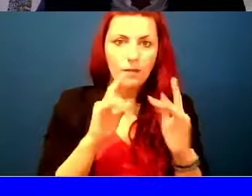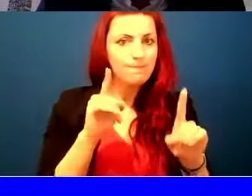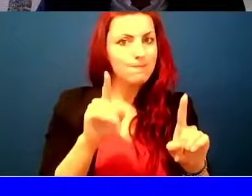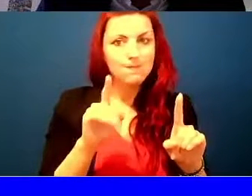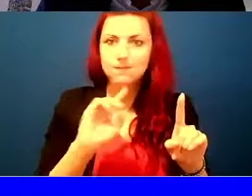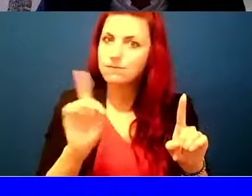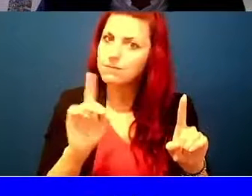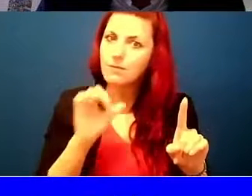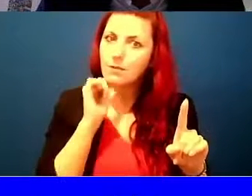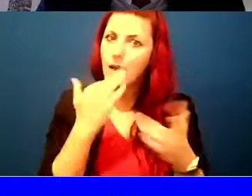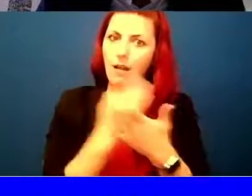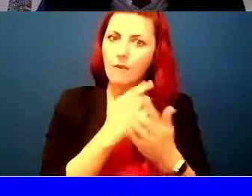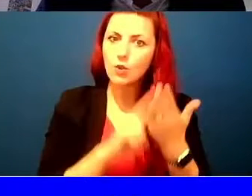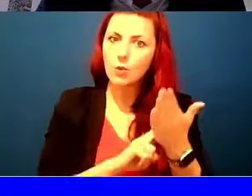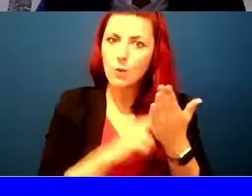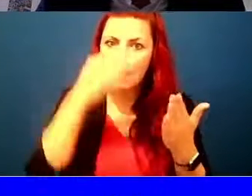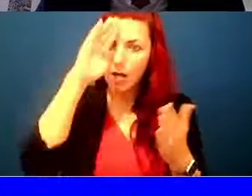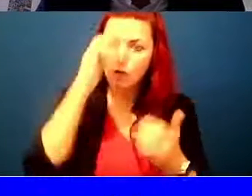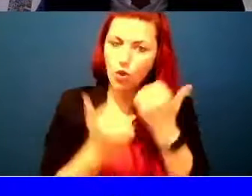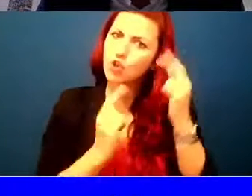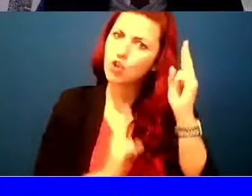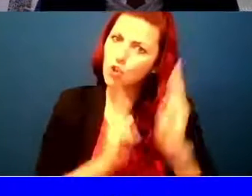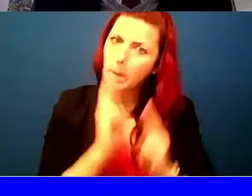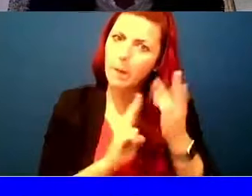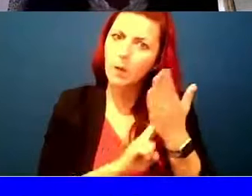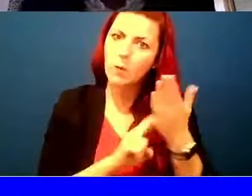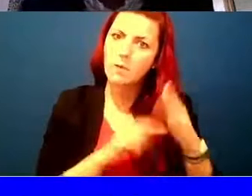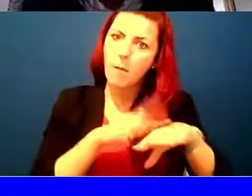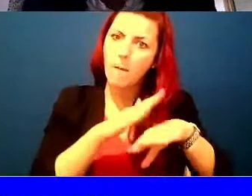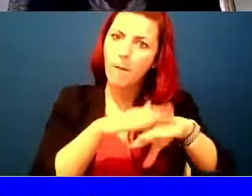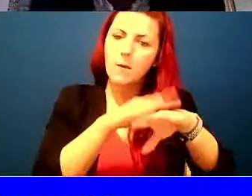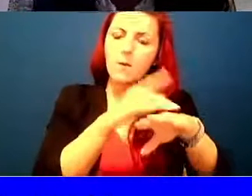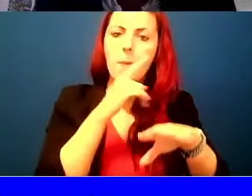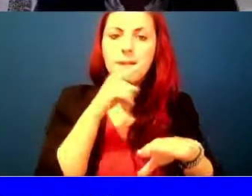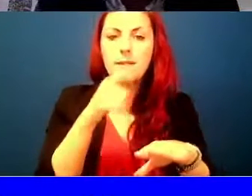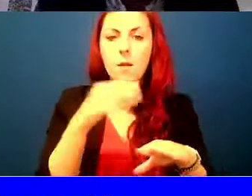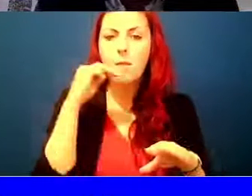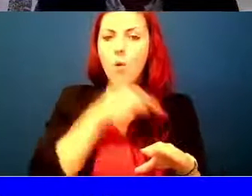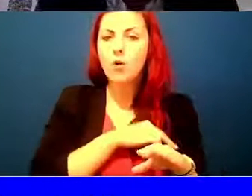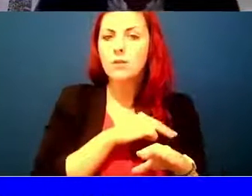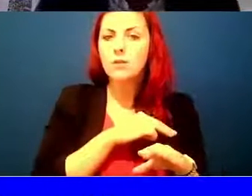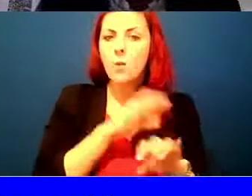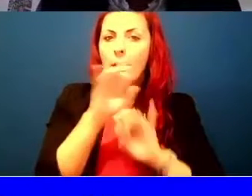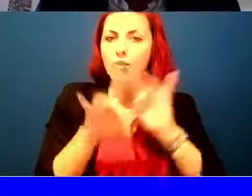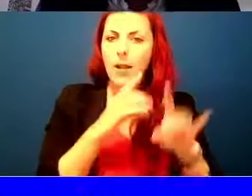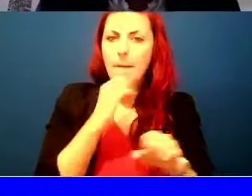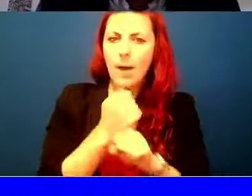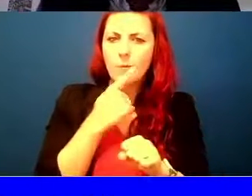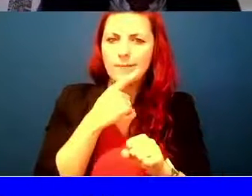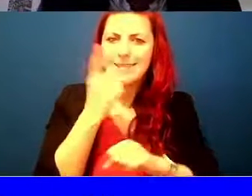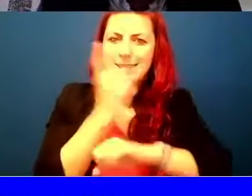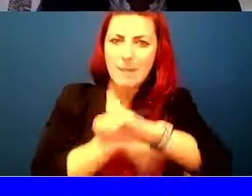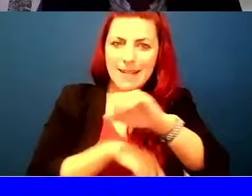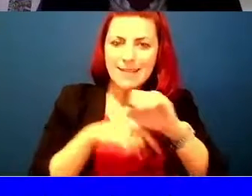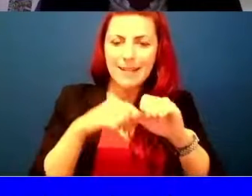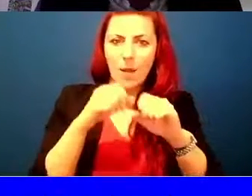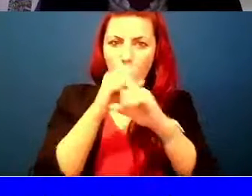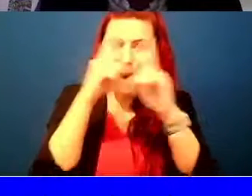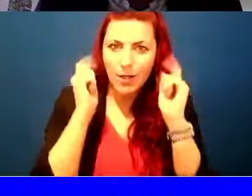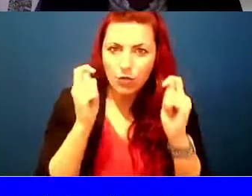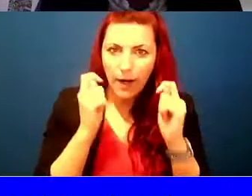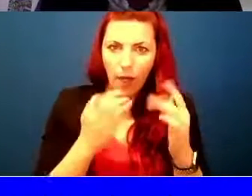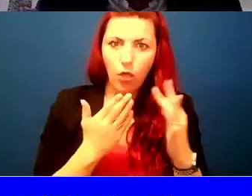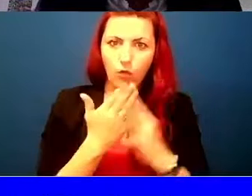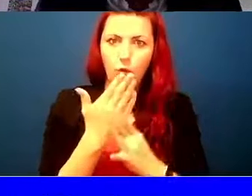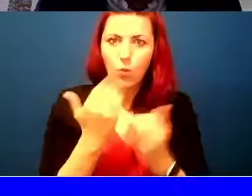rarely used in Irish courts. And this raises important questions around the level of disability awareness training within the DPP, the Court Service, the